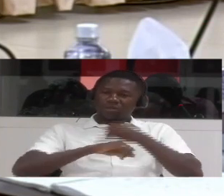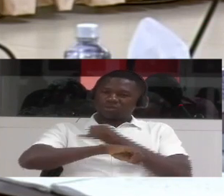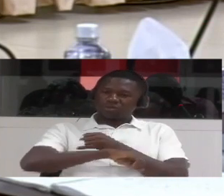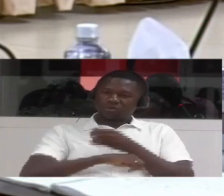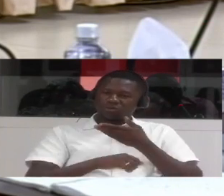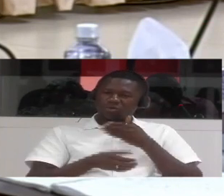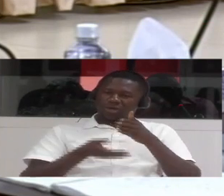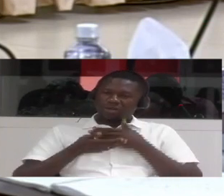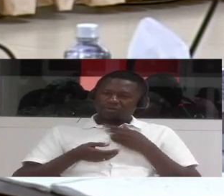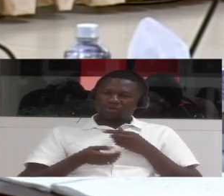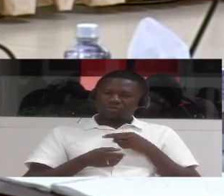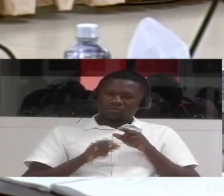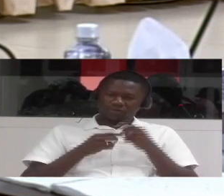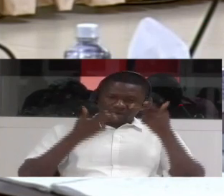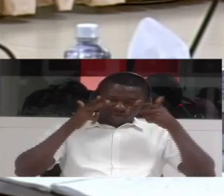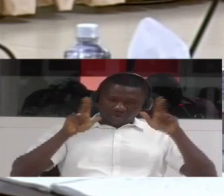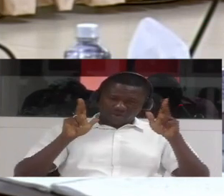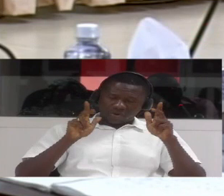or proposal that